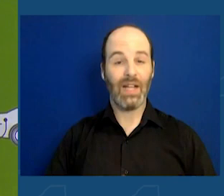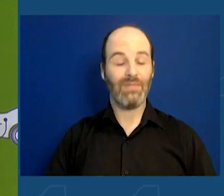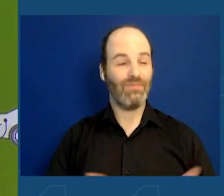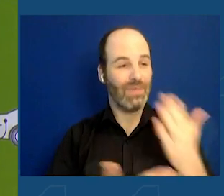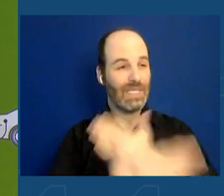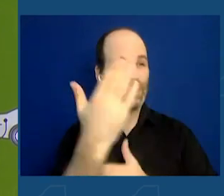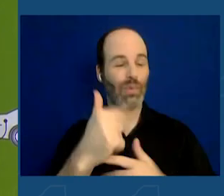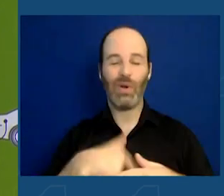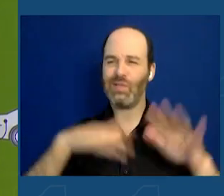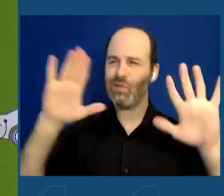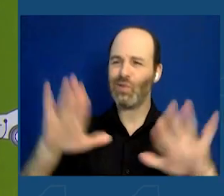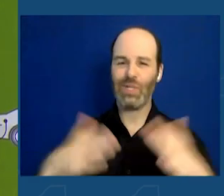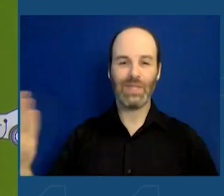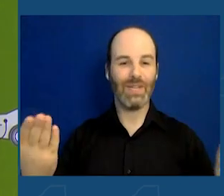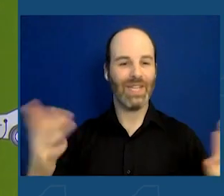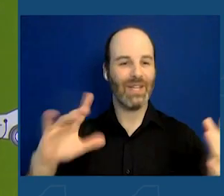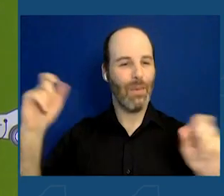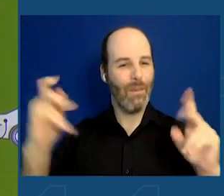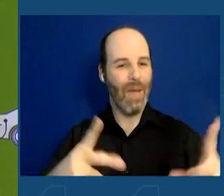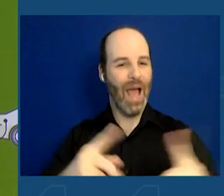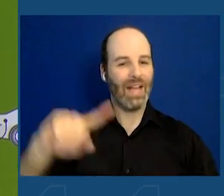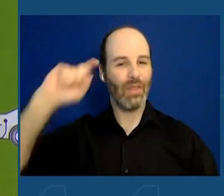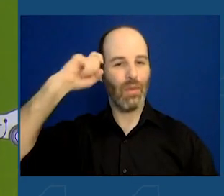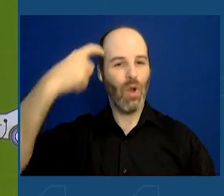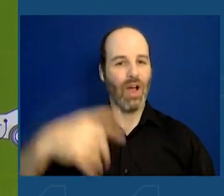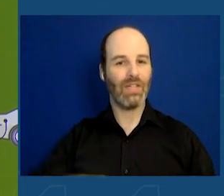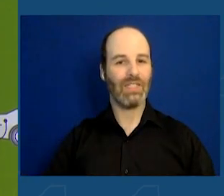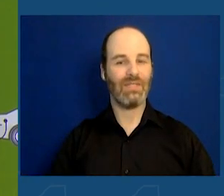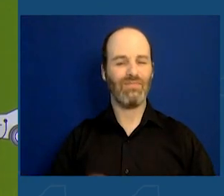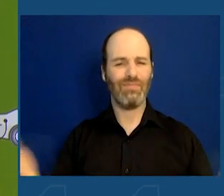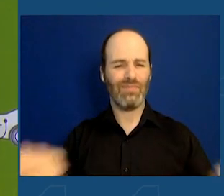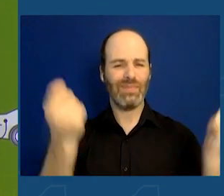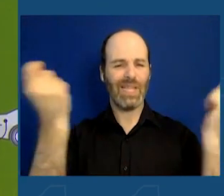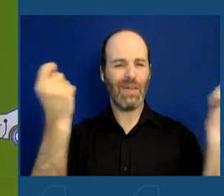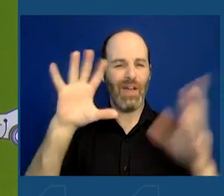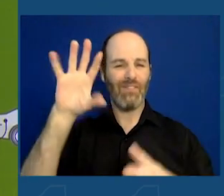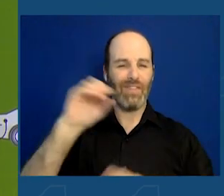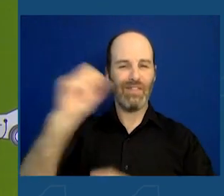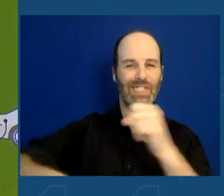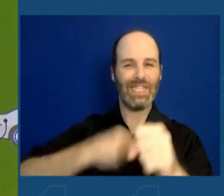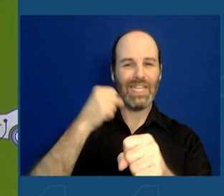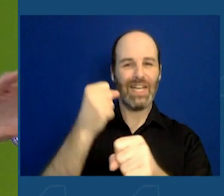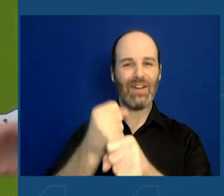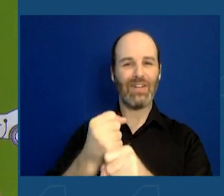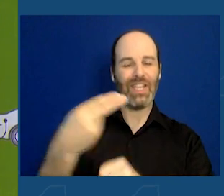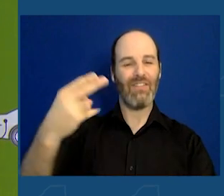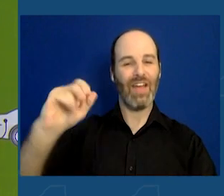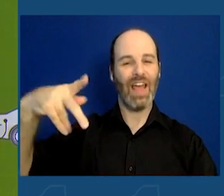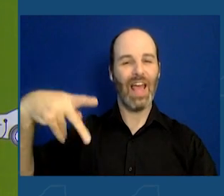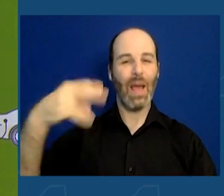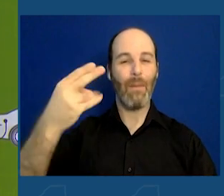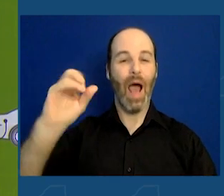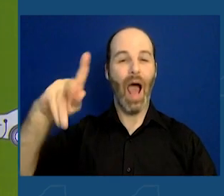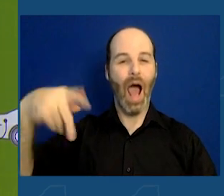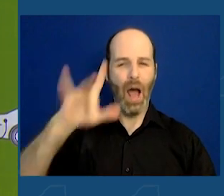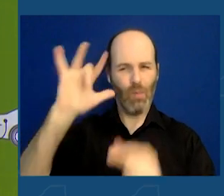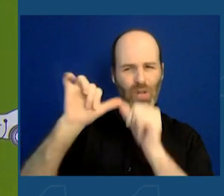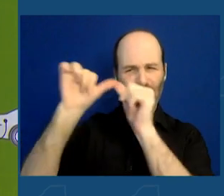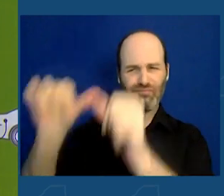in the Bronx. The celebration of 50 years of hip-hop is going to go on forever.